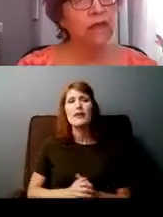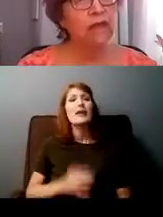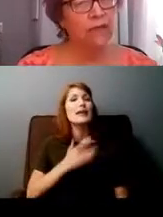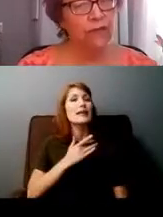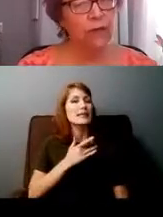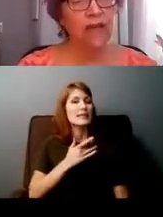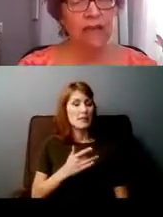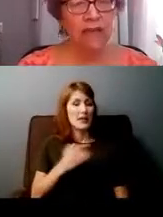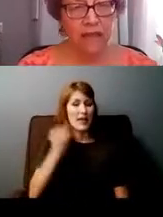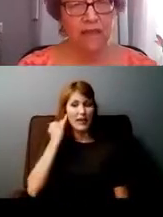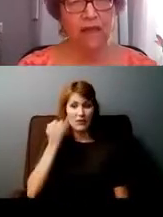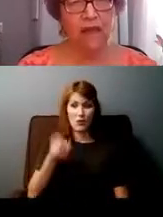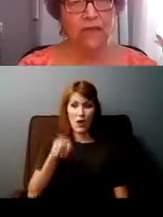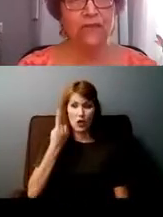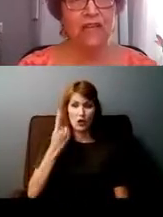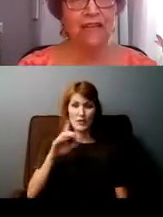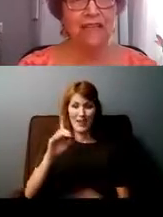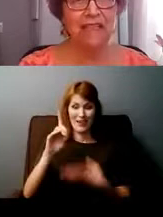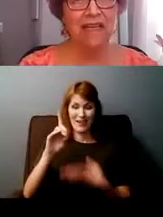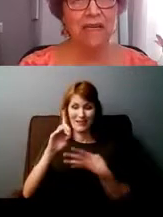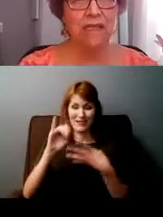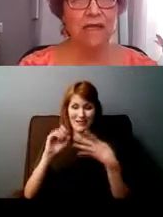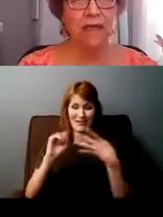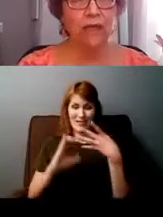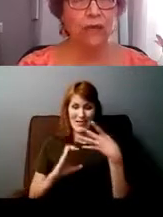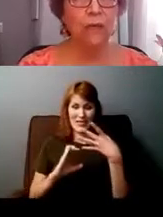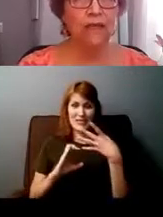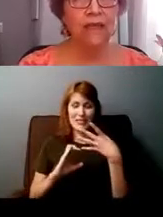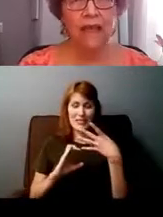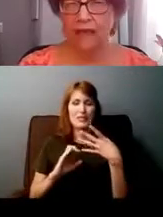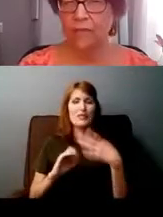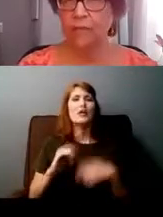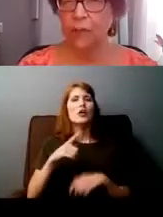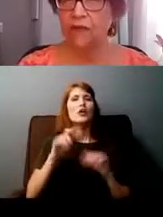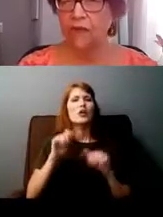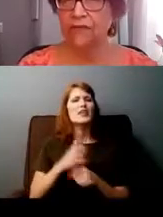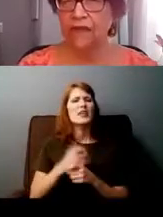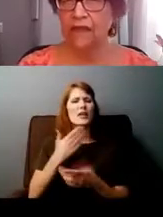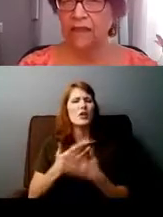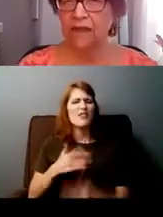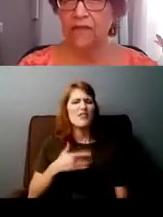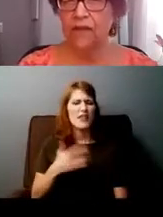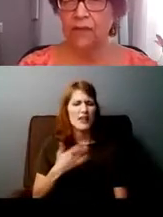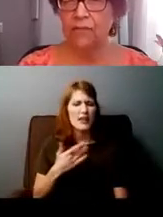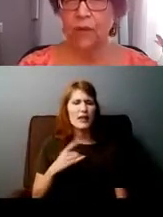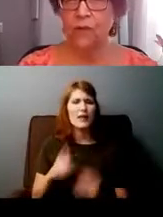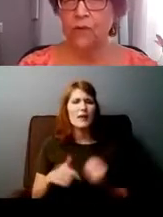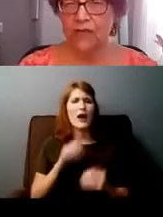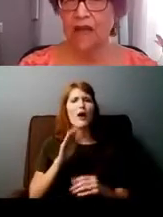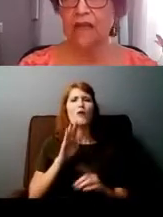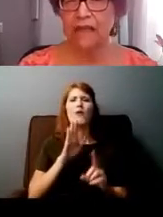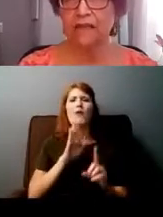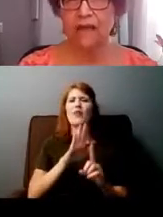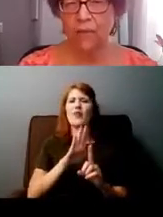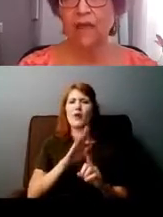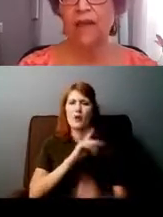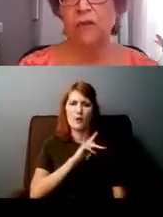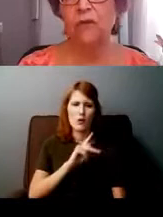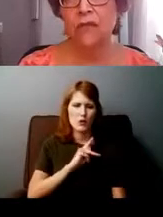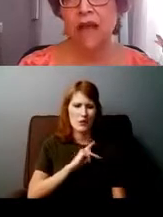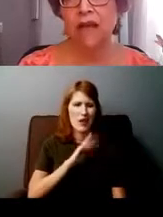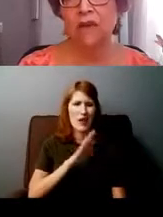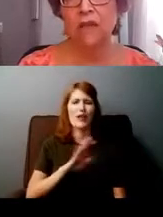you can, if you get into understanding DISC, you can get a pretty good feeling of their personality, their